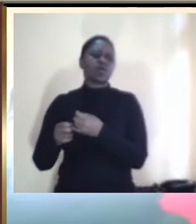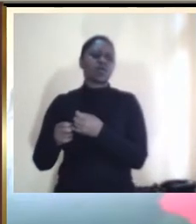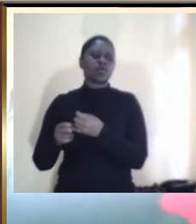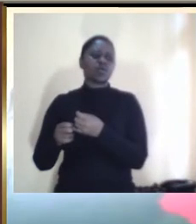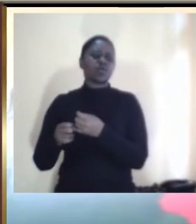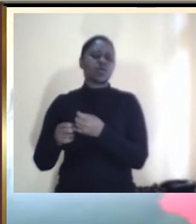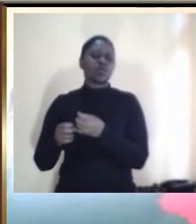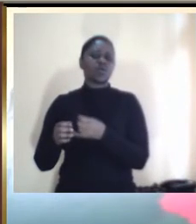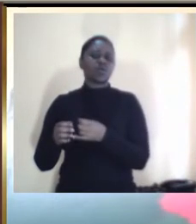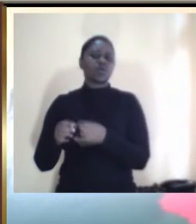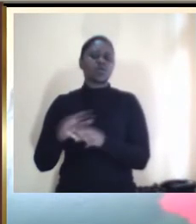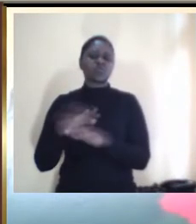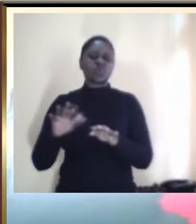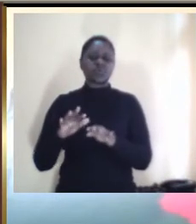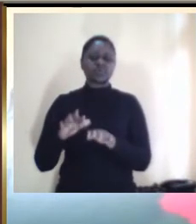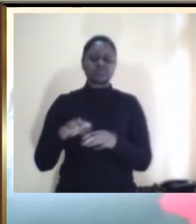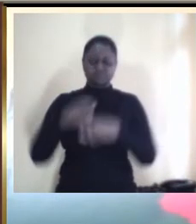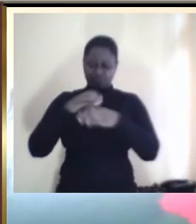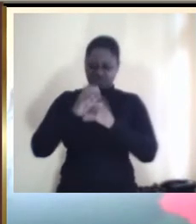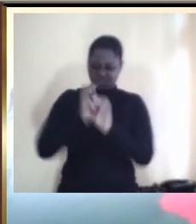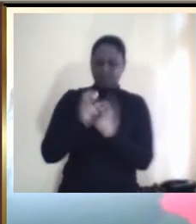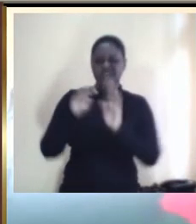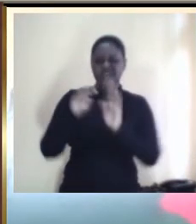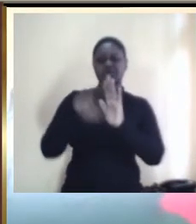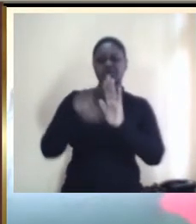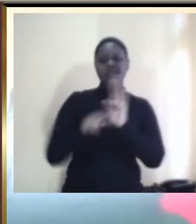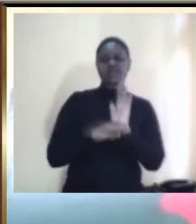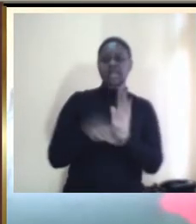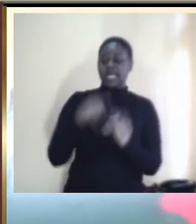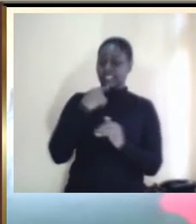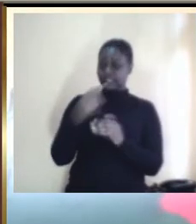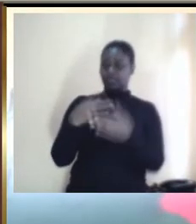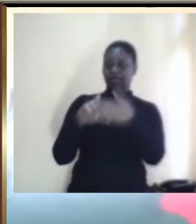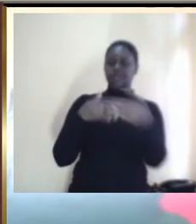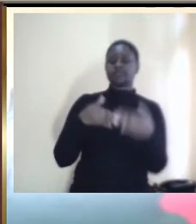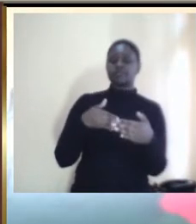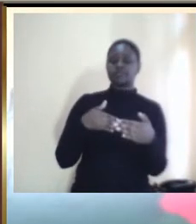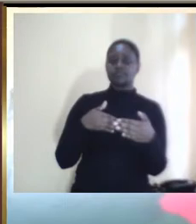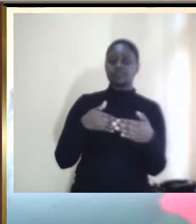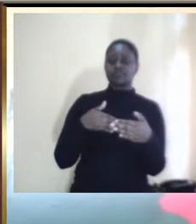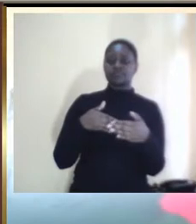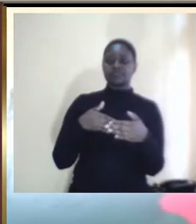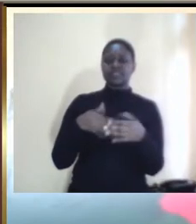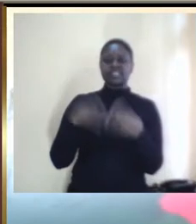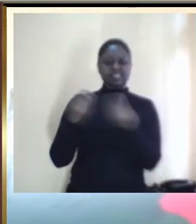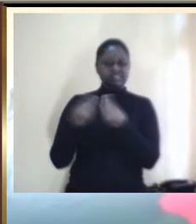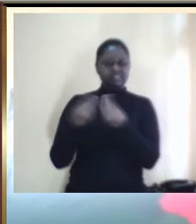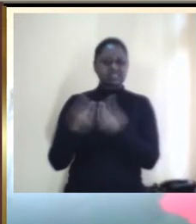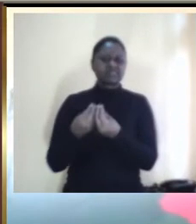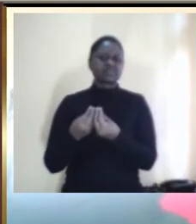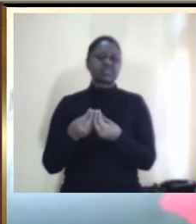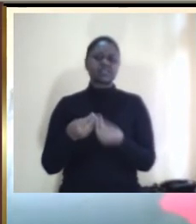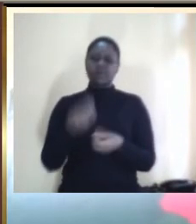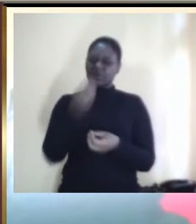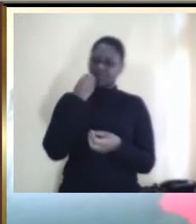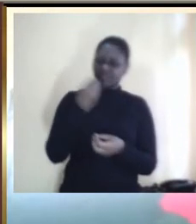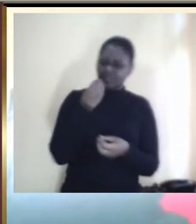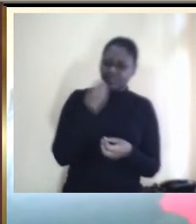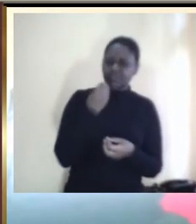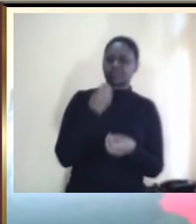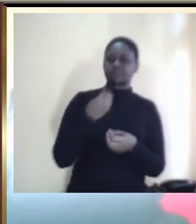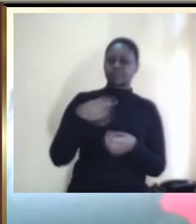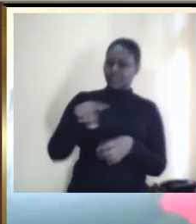to dwell much on the programs, as I have said, and the capping of diseases such as your foot and mouth